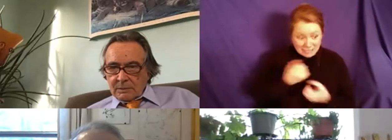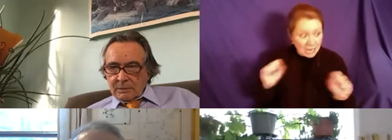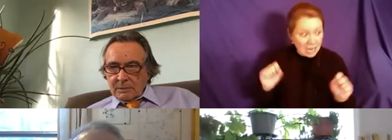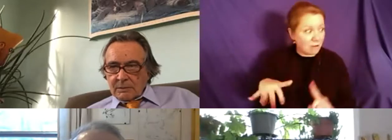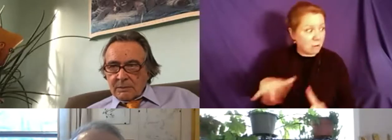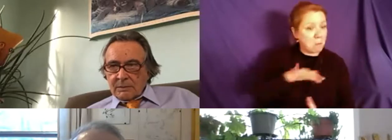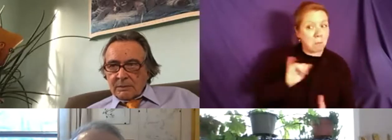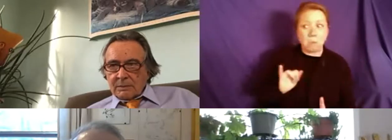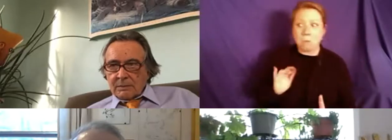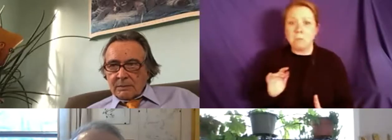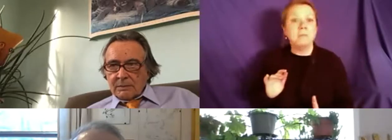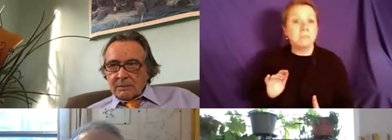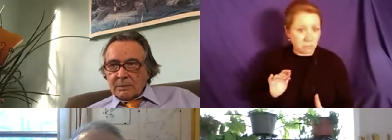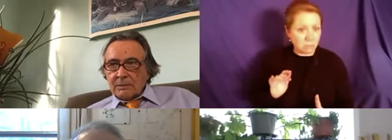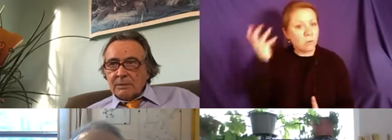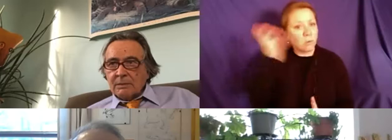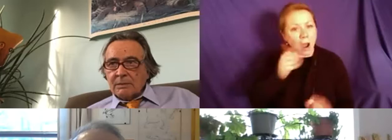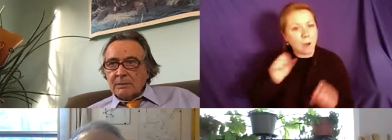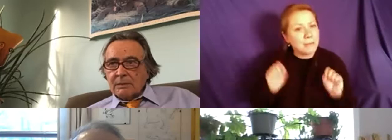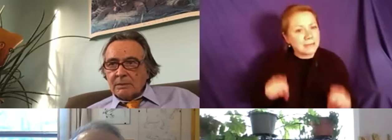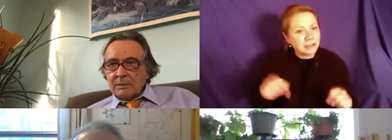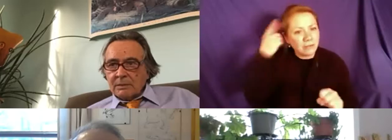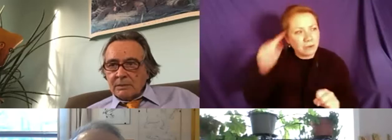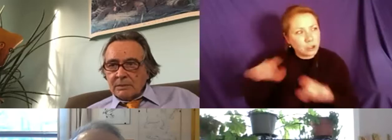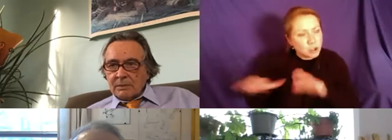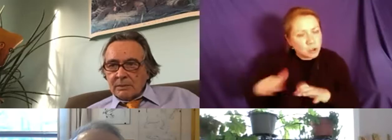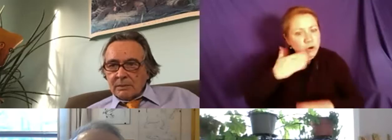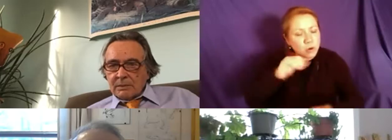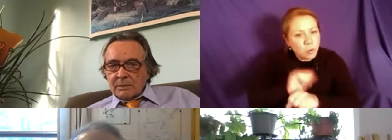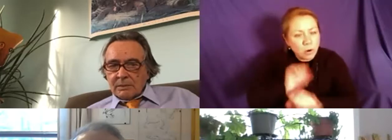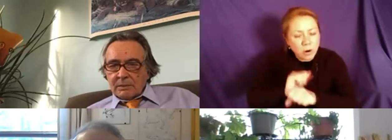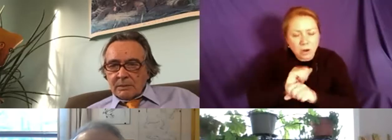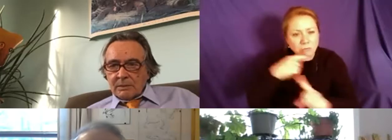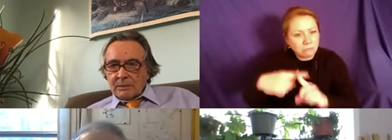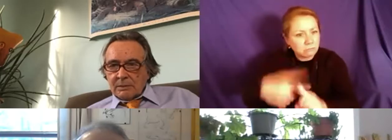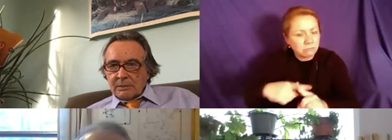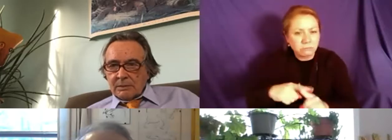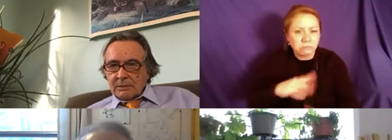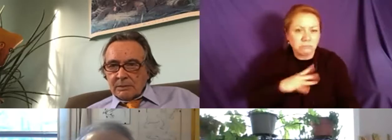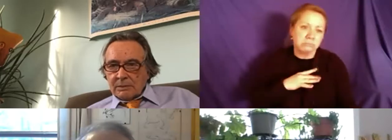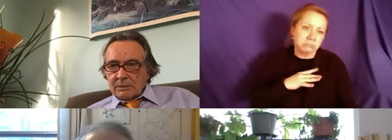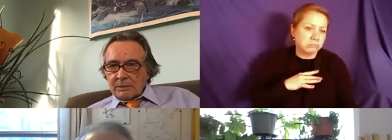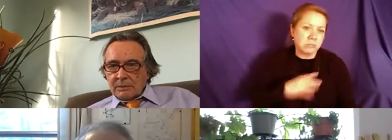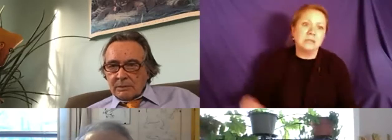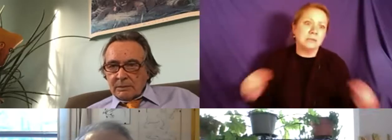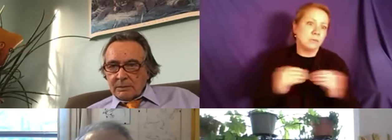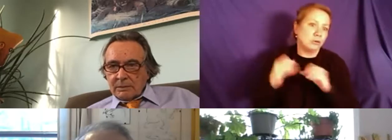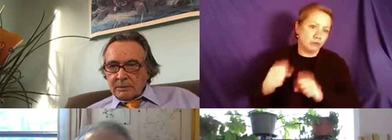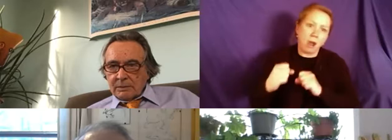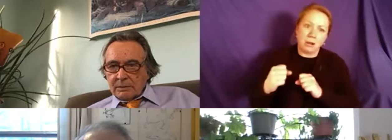environment, the potential for doing good work is even more